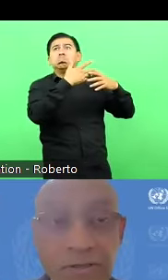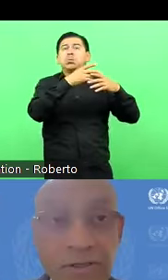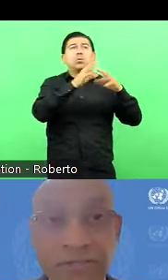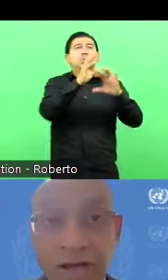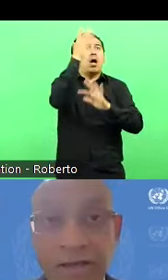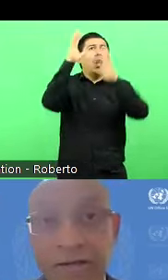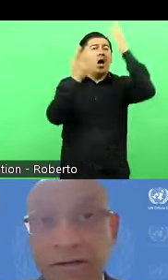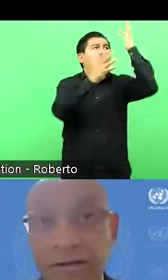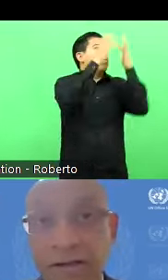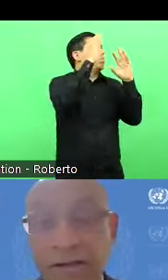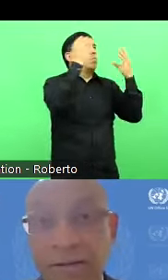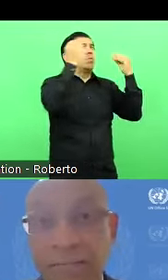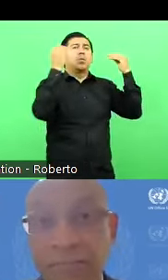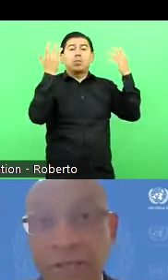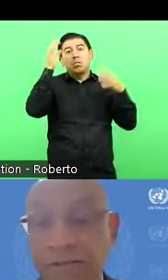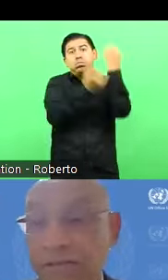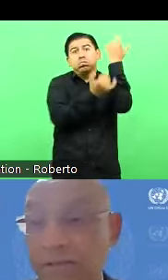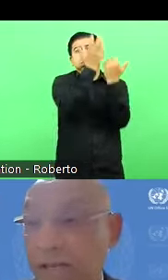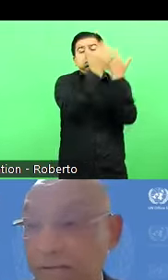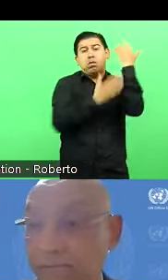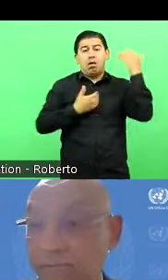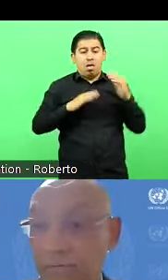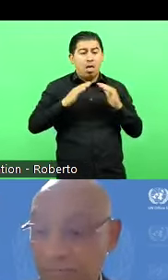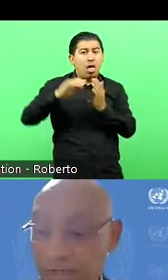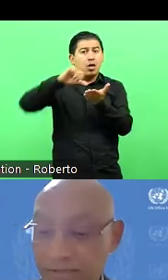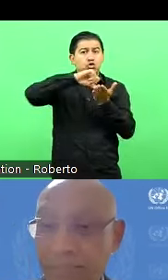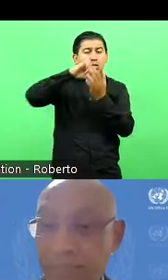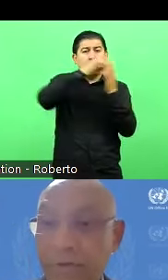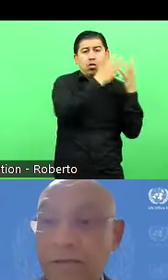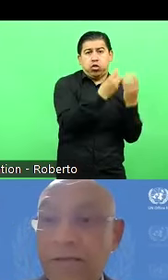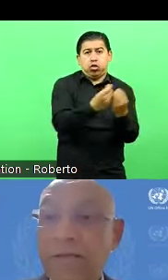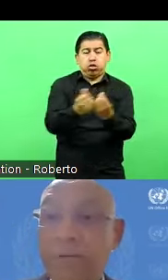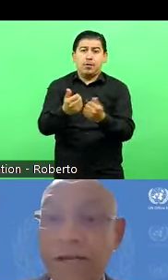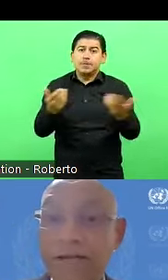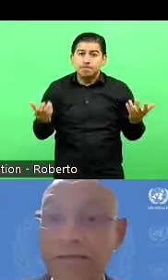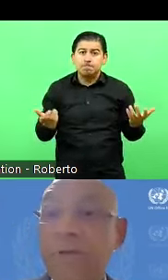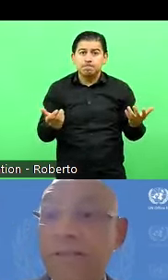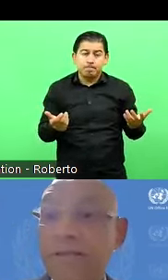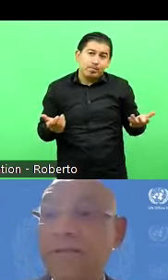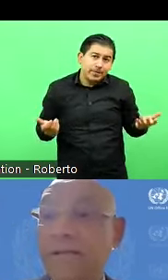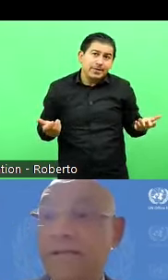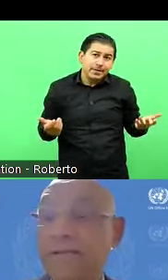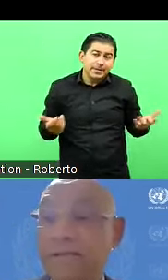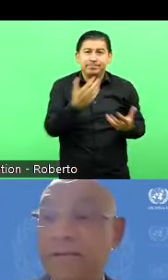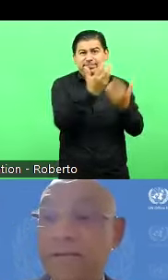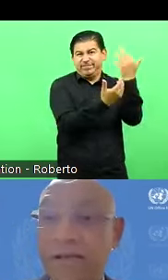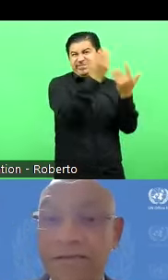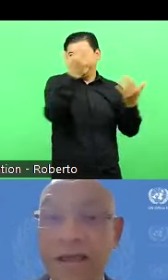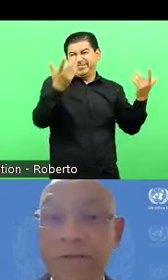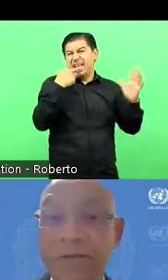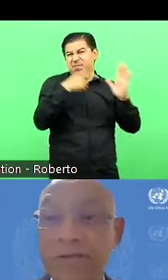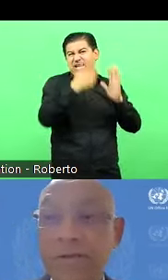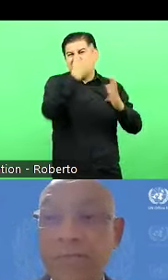because fire is dangerous for human beings. But that doesn't mean there is a disaster. The